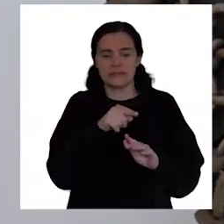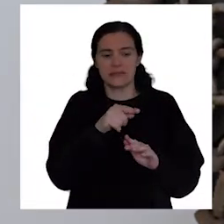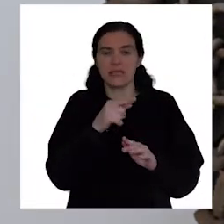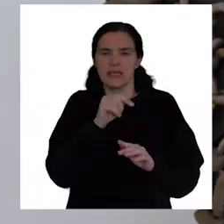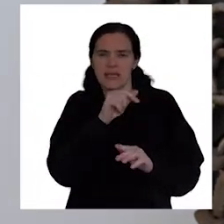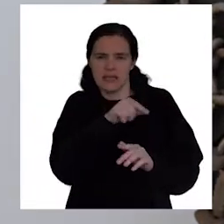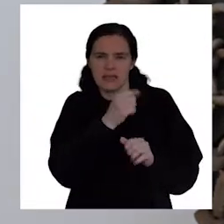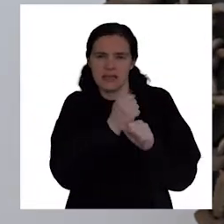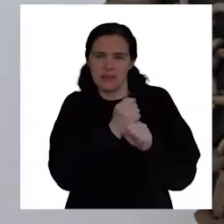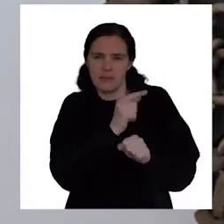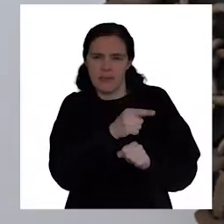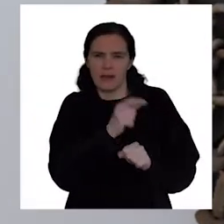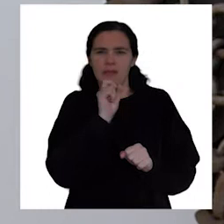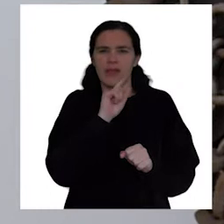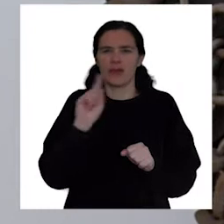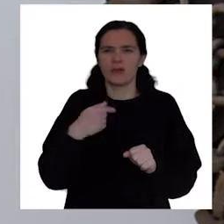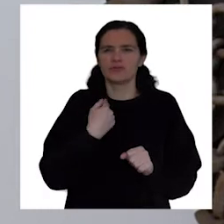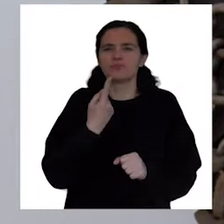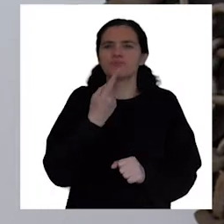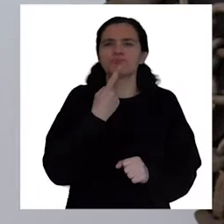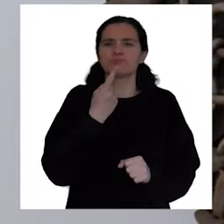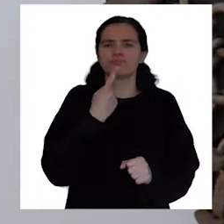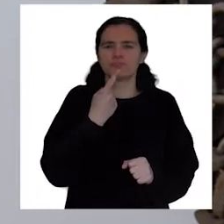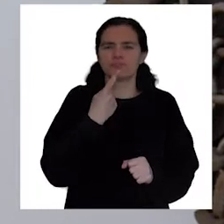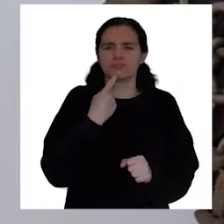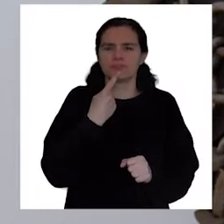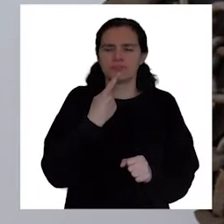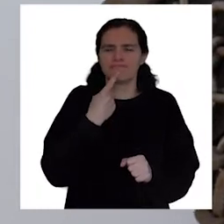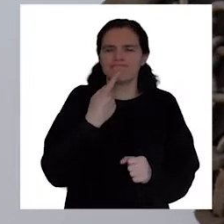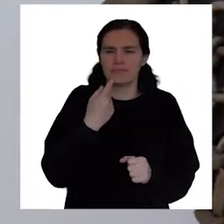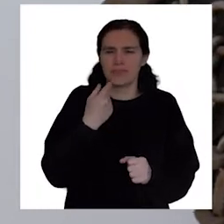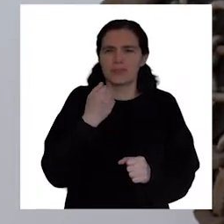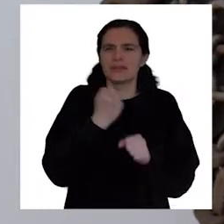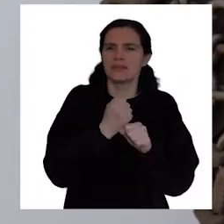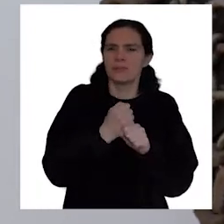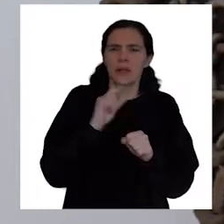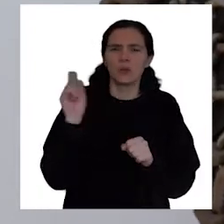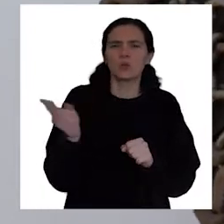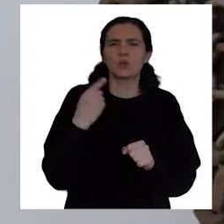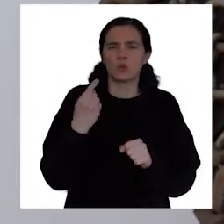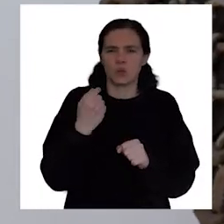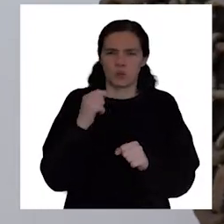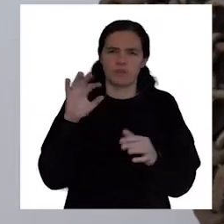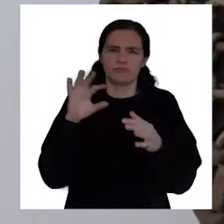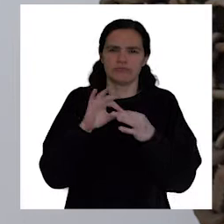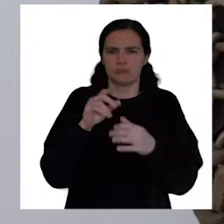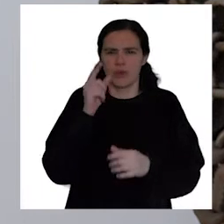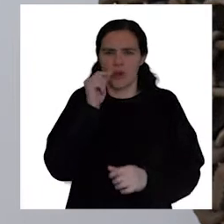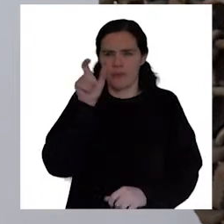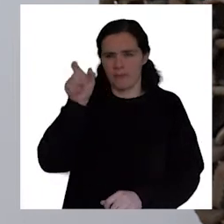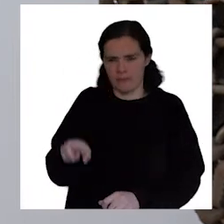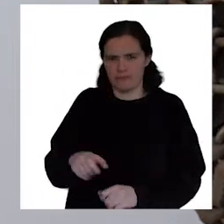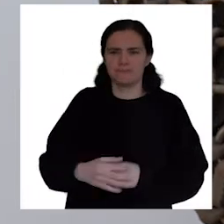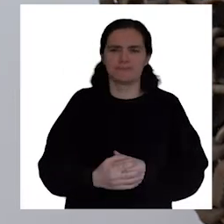from this image you can actually pull all the other works from the